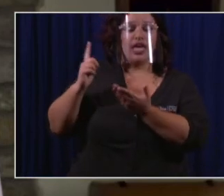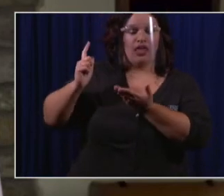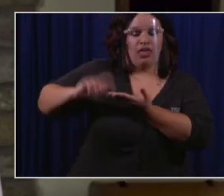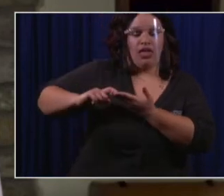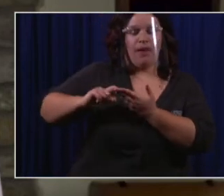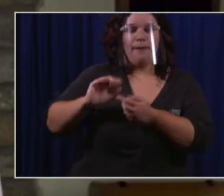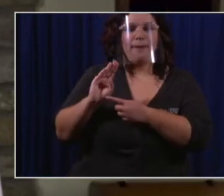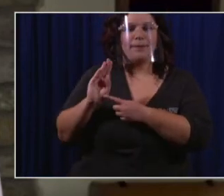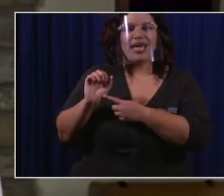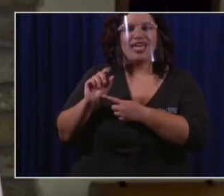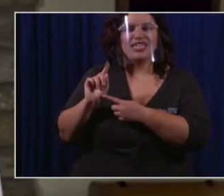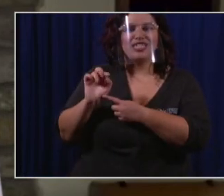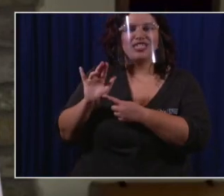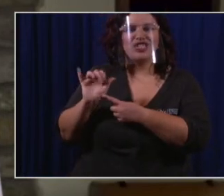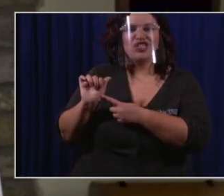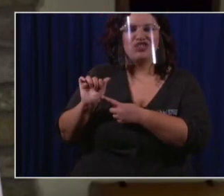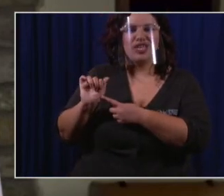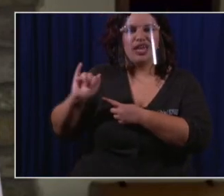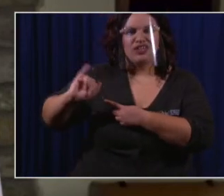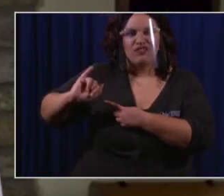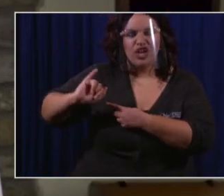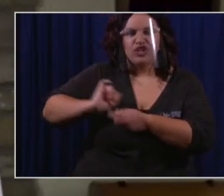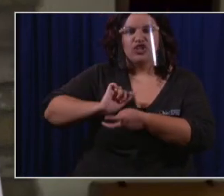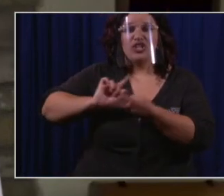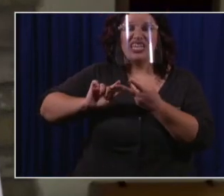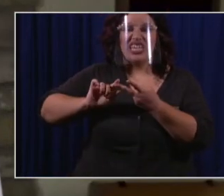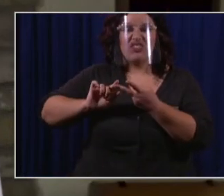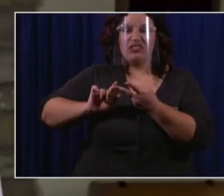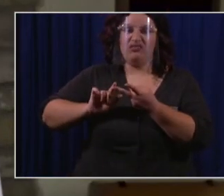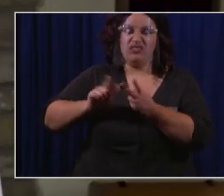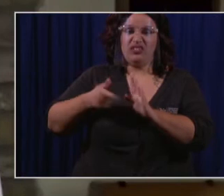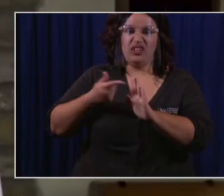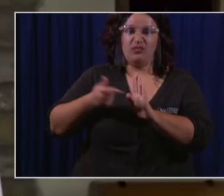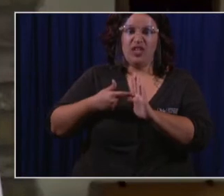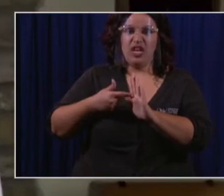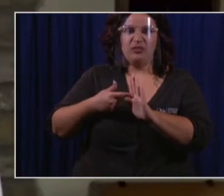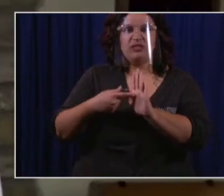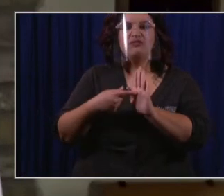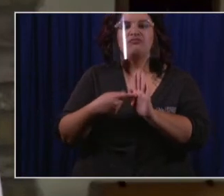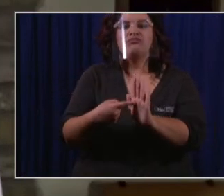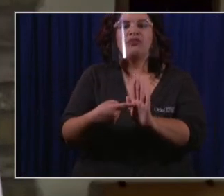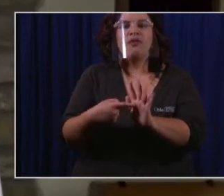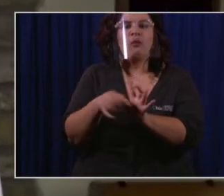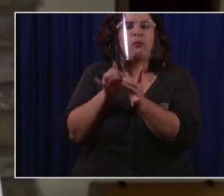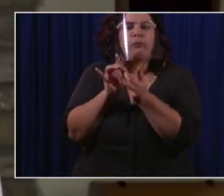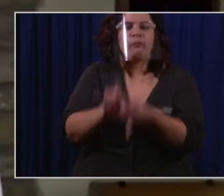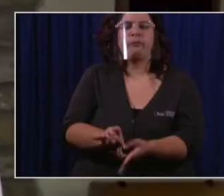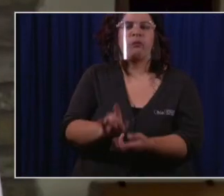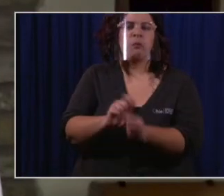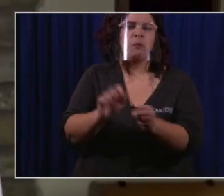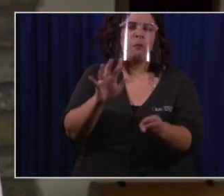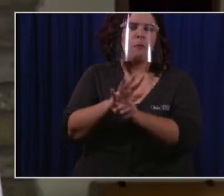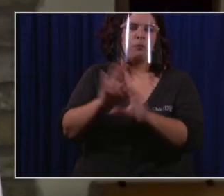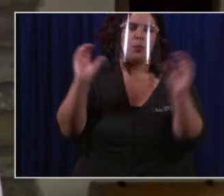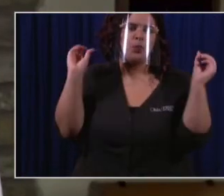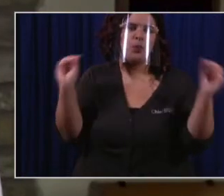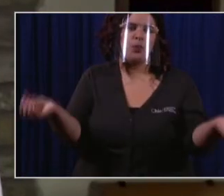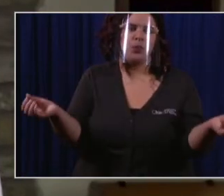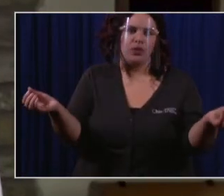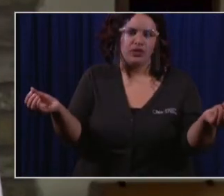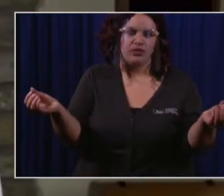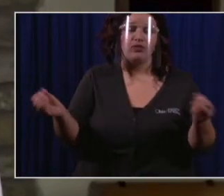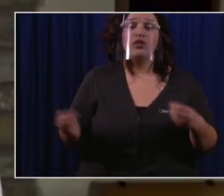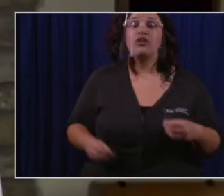contagious, and even non-COVID viruses. And the FDA warns that a positive test needs to be considered other factors. 5 of the